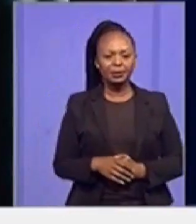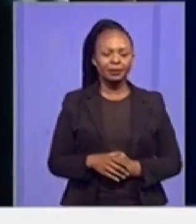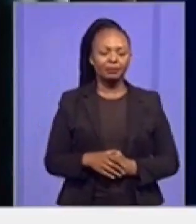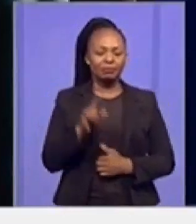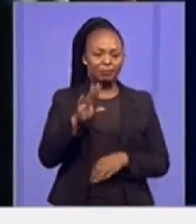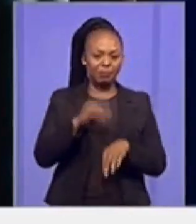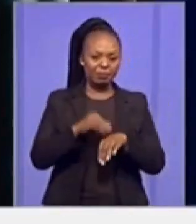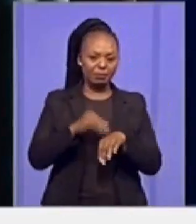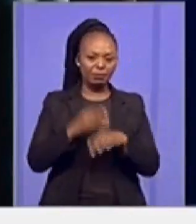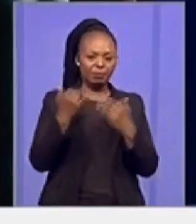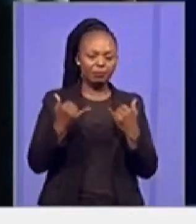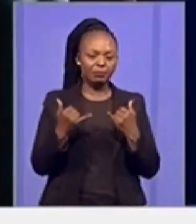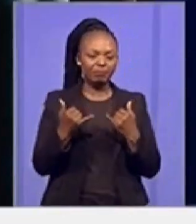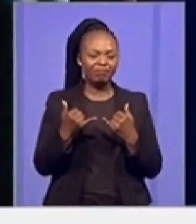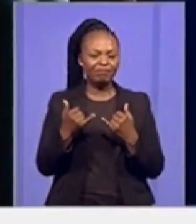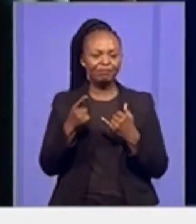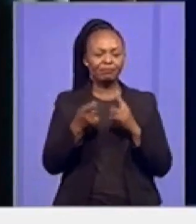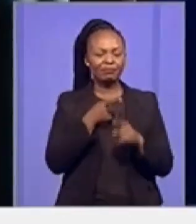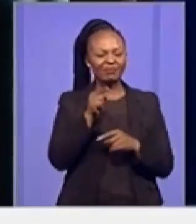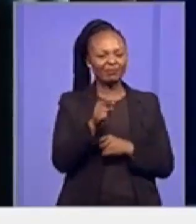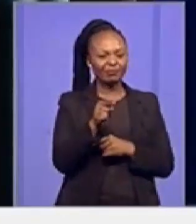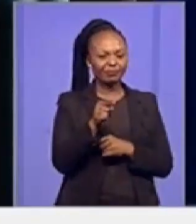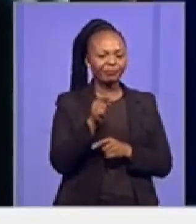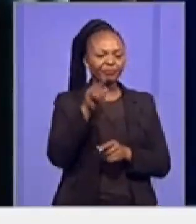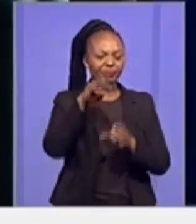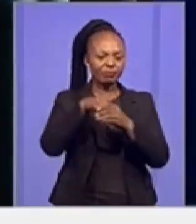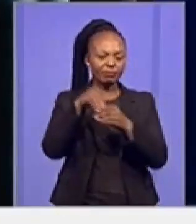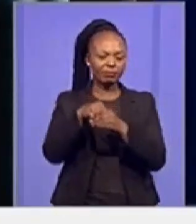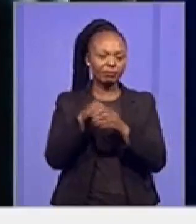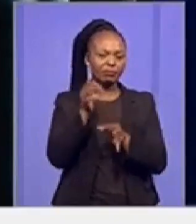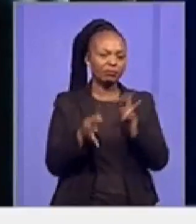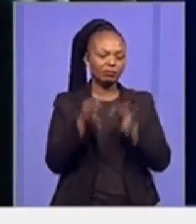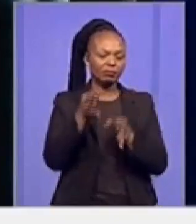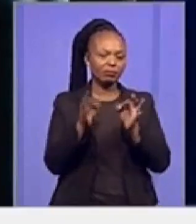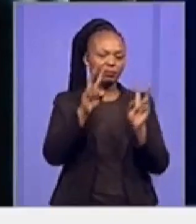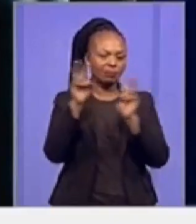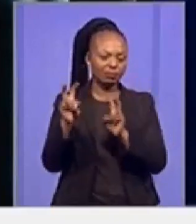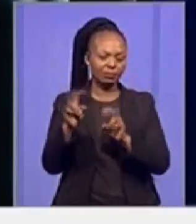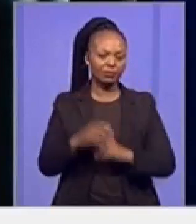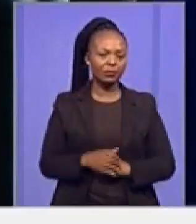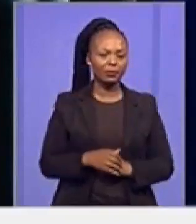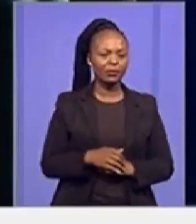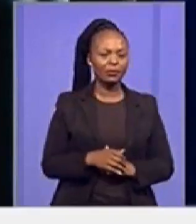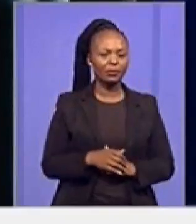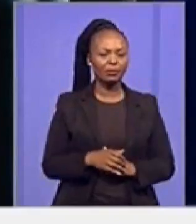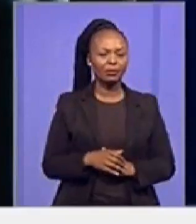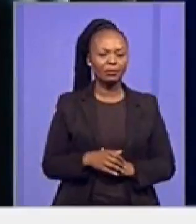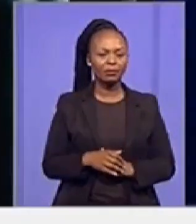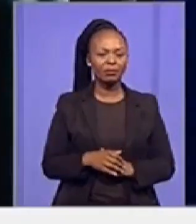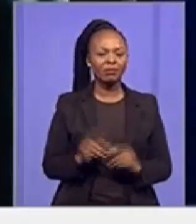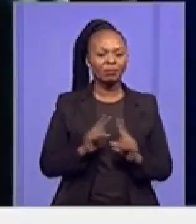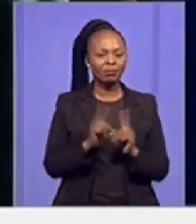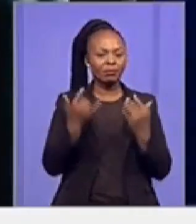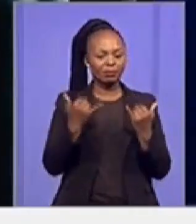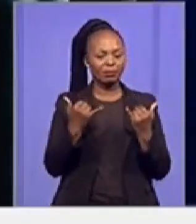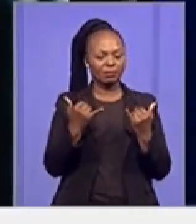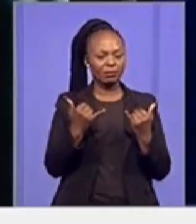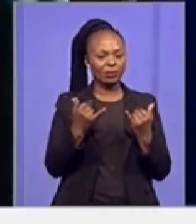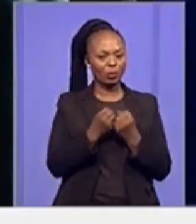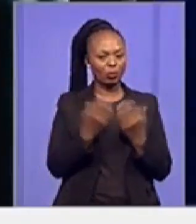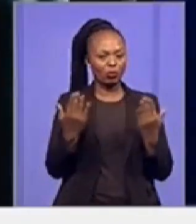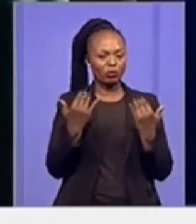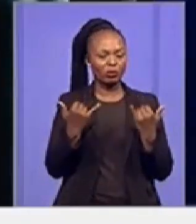Enterprises who are tasked with the responsibilities that this so-called minister is supposed to handle as well. So it is redundant, and thirdly, it's a